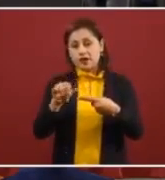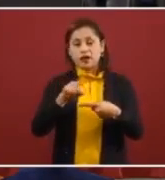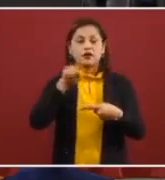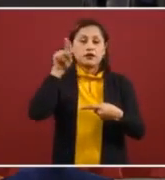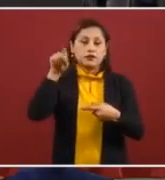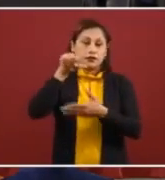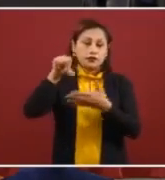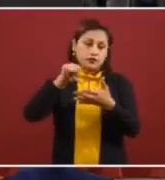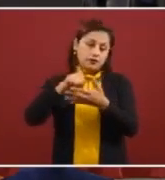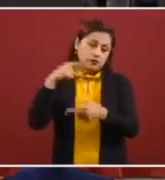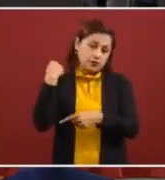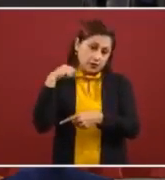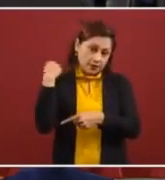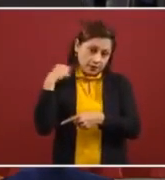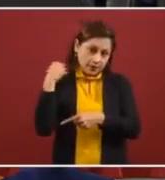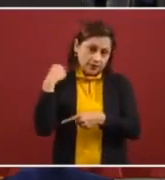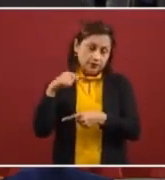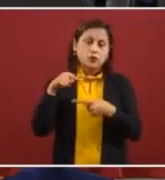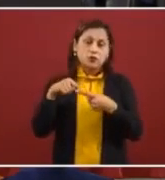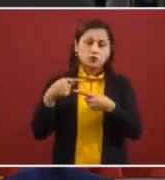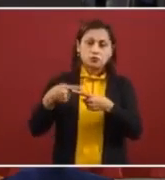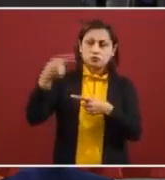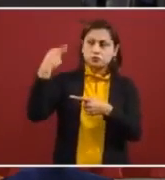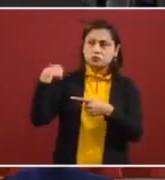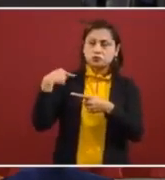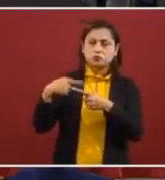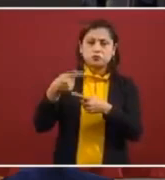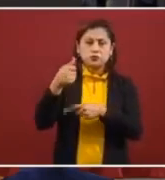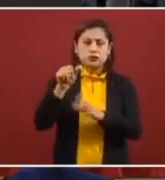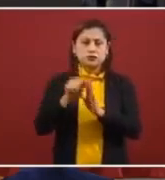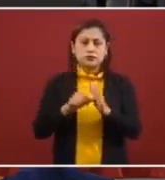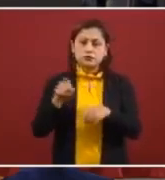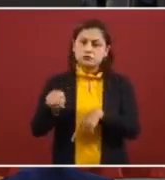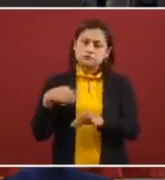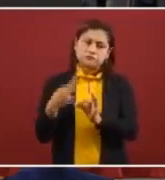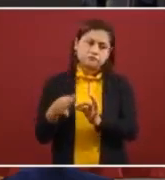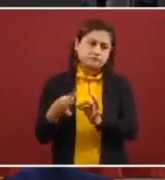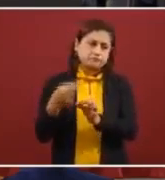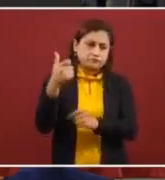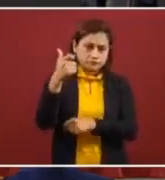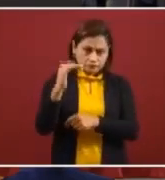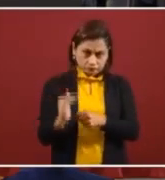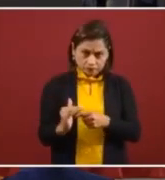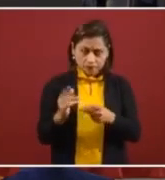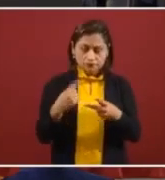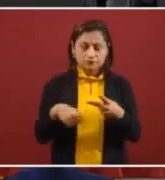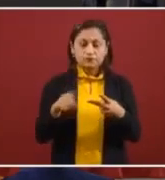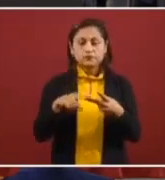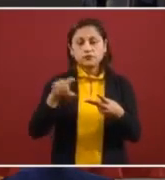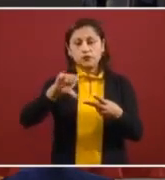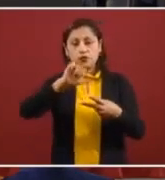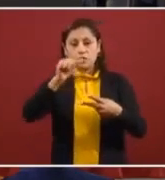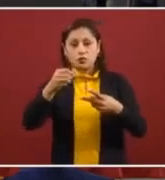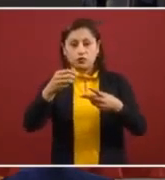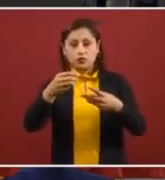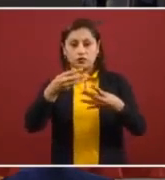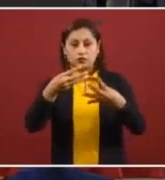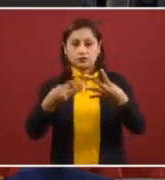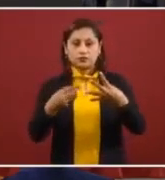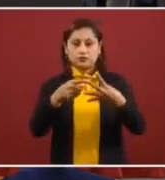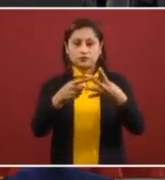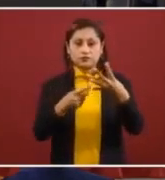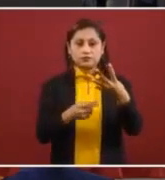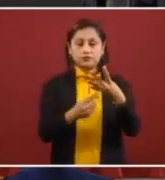So Divala Group has always had the lowest price, and three gas